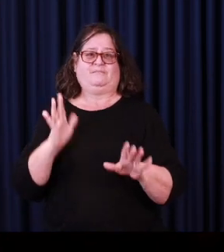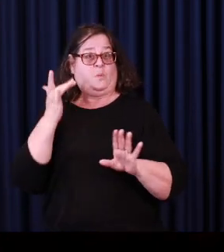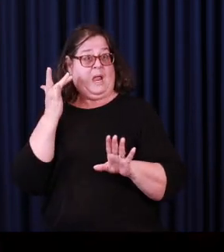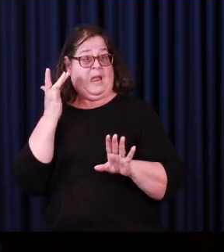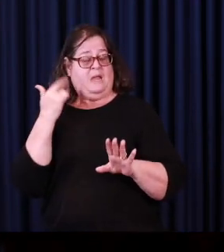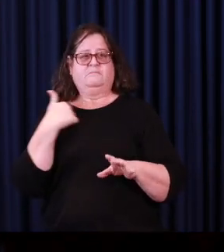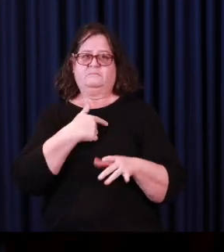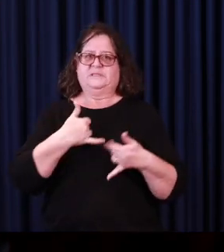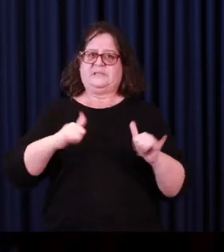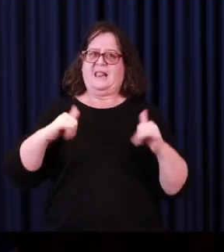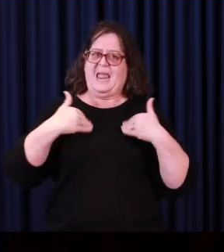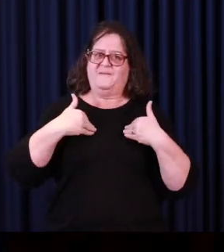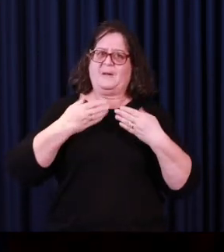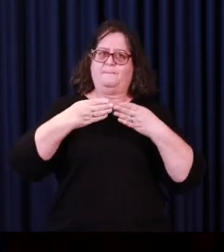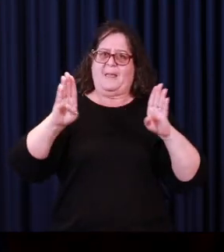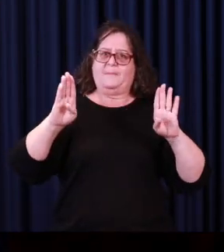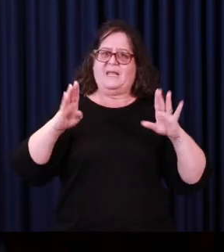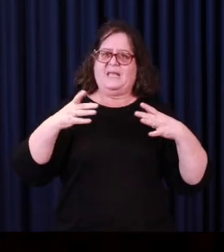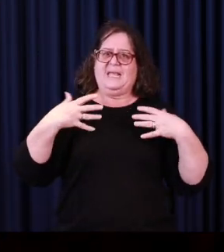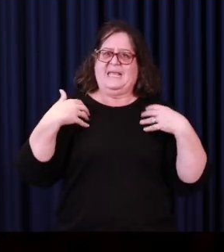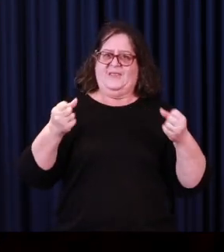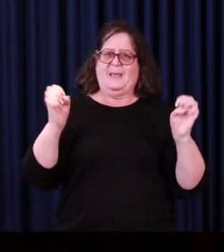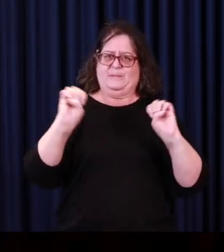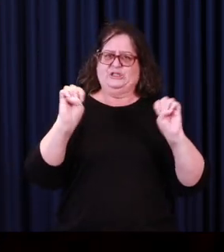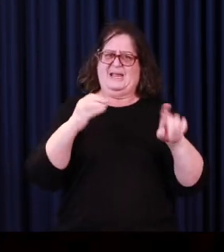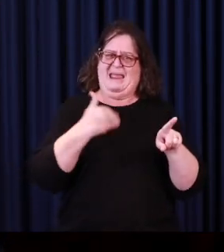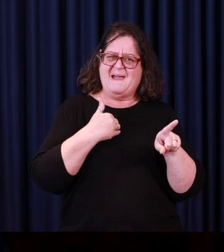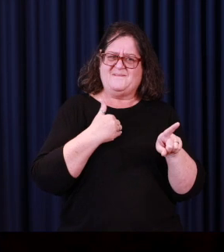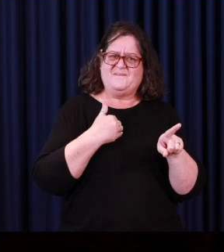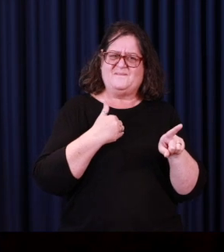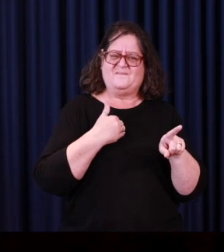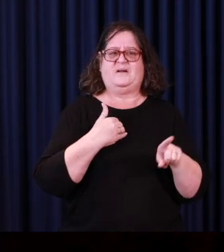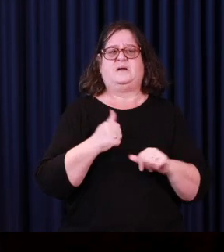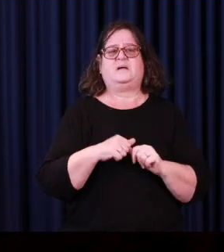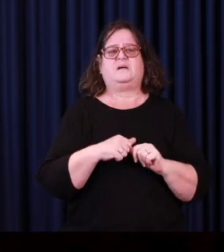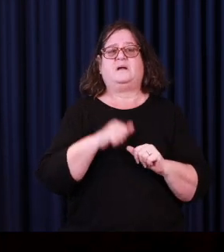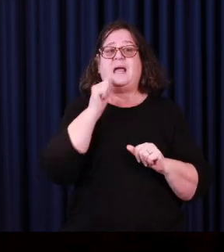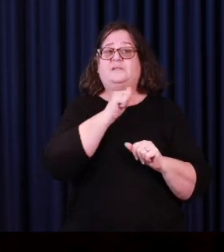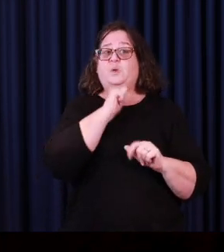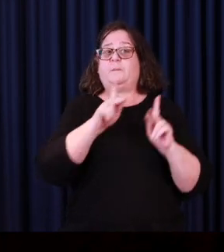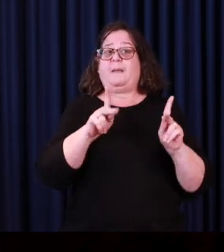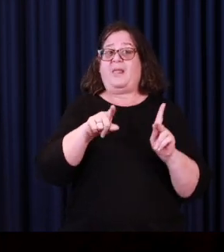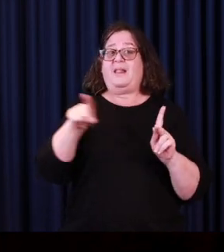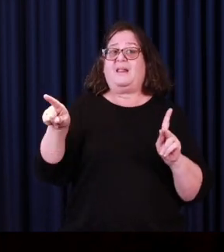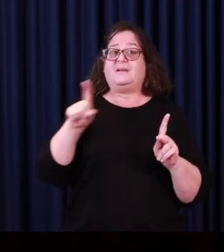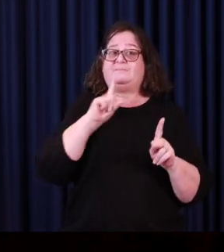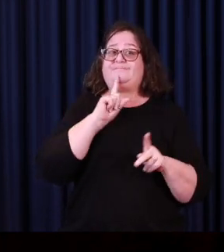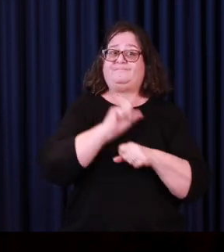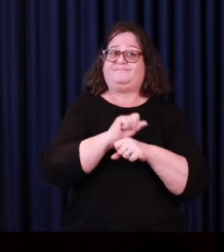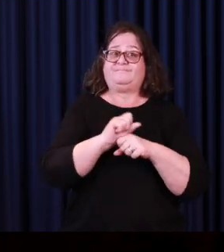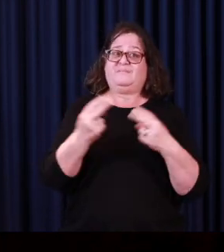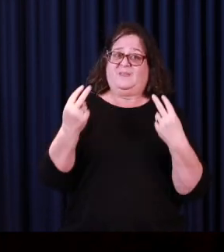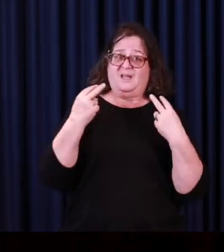emergency. I've been entrusted by the people of Arizona with this responsibility.